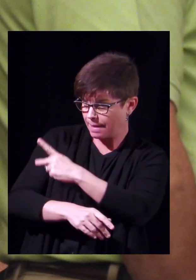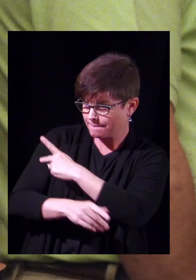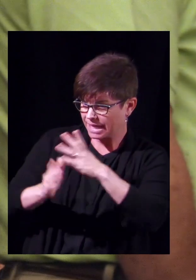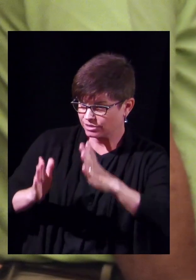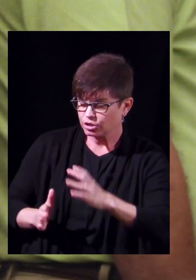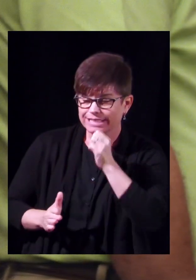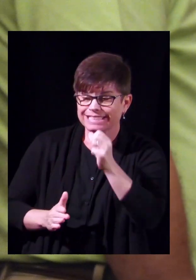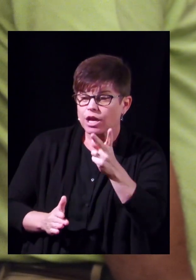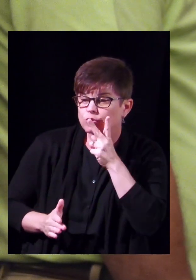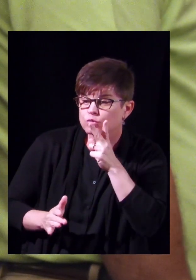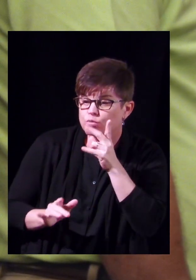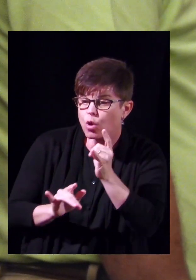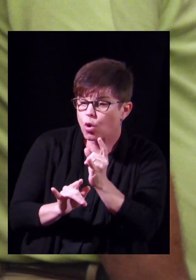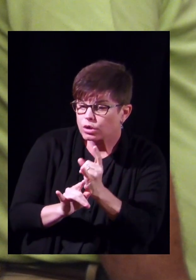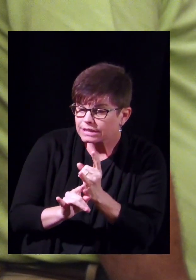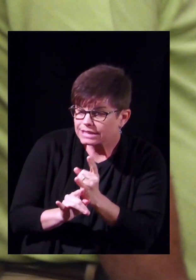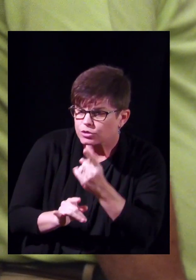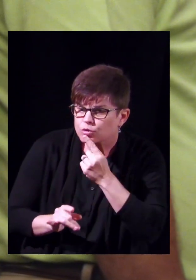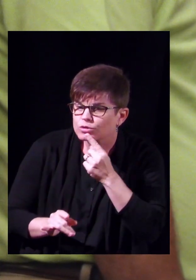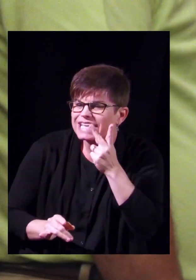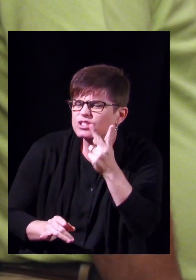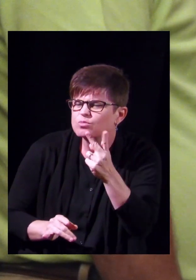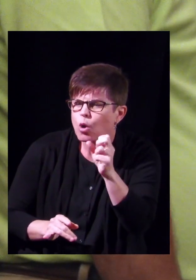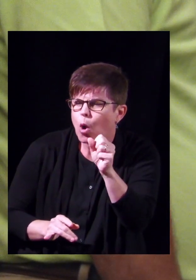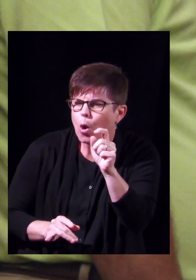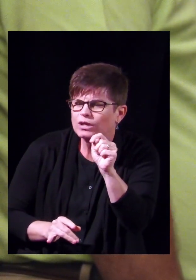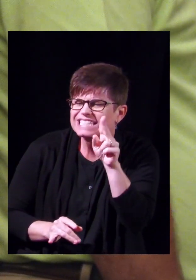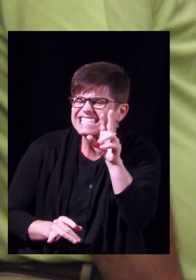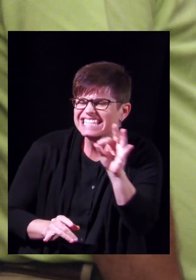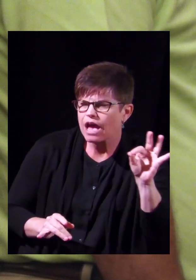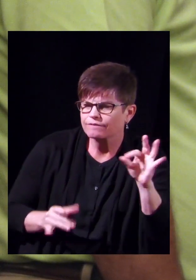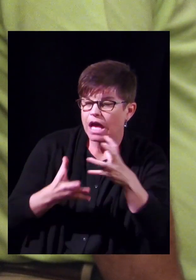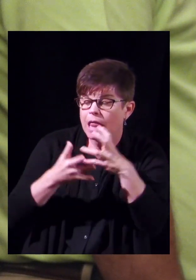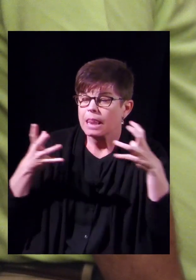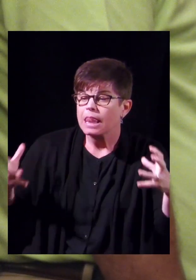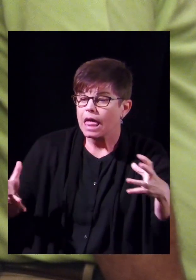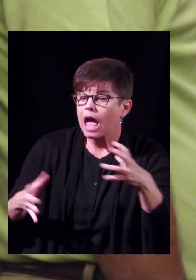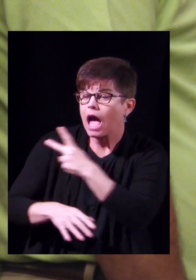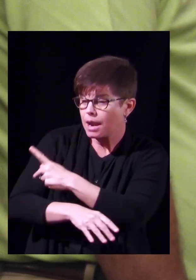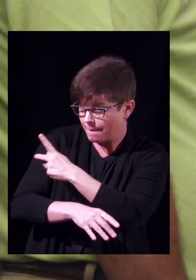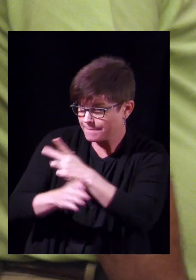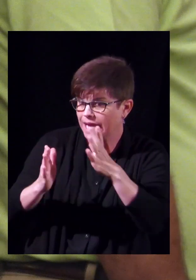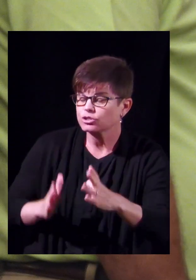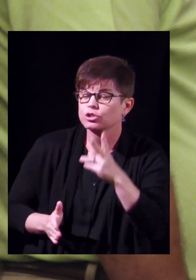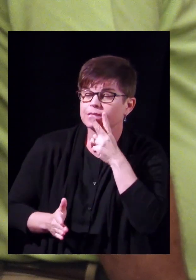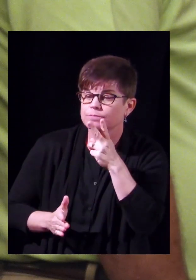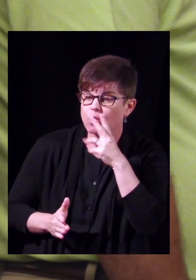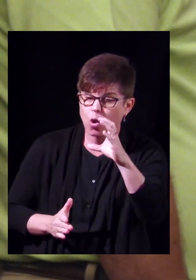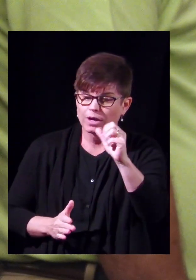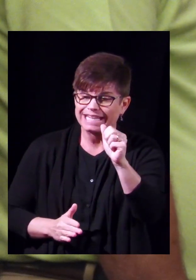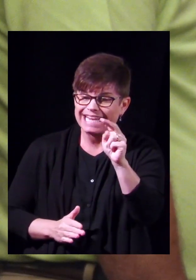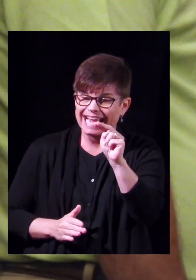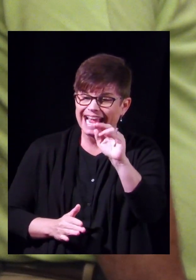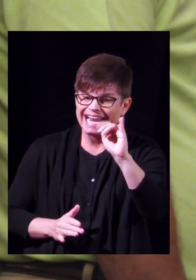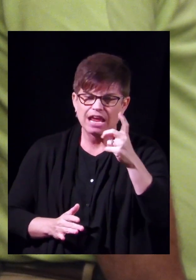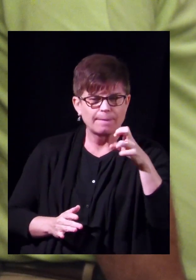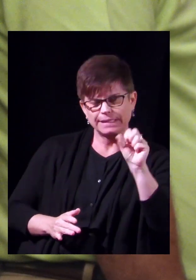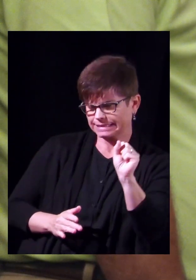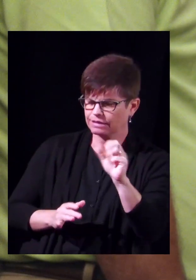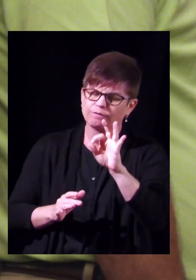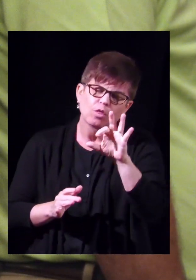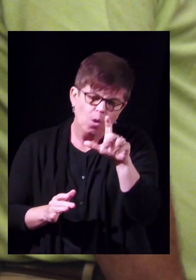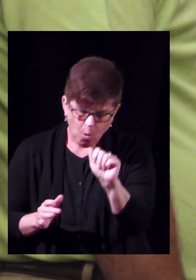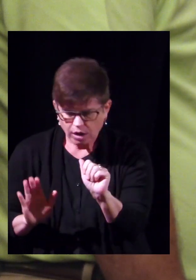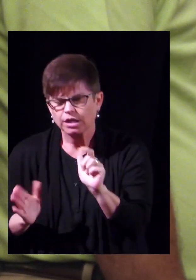smoke cigarettes, but when you said don't smoke stuff, I have a lot of patients with MS who smoke cannabis, and without being political, in Florida, it's